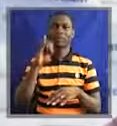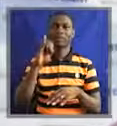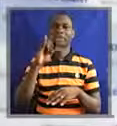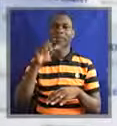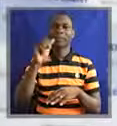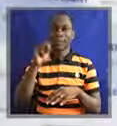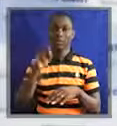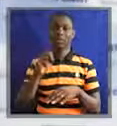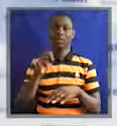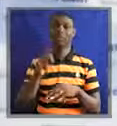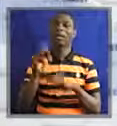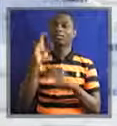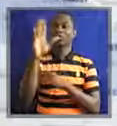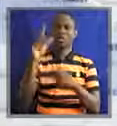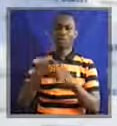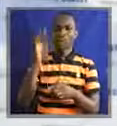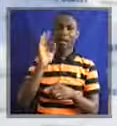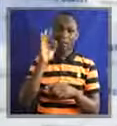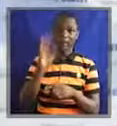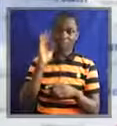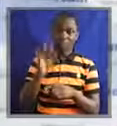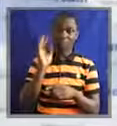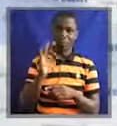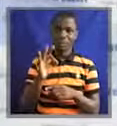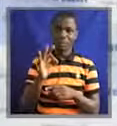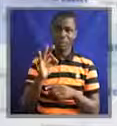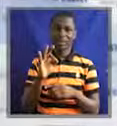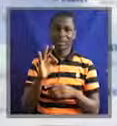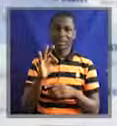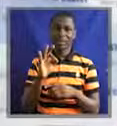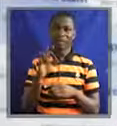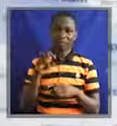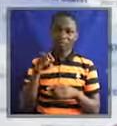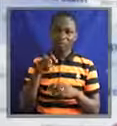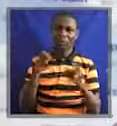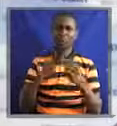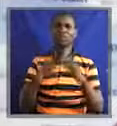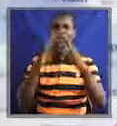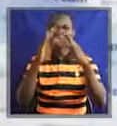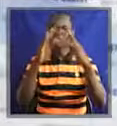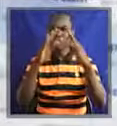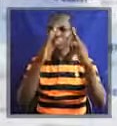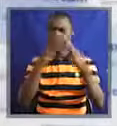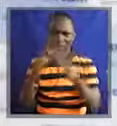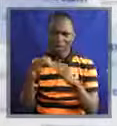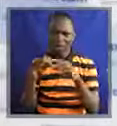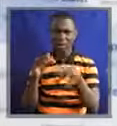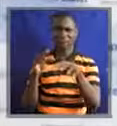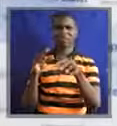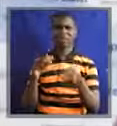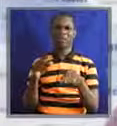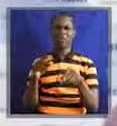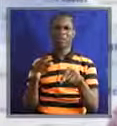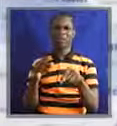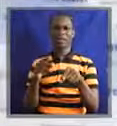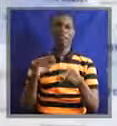Paul and Silas akwaka nyankopon asem no akọ akoduru kro bi so na kro no koduru so no